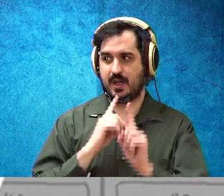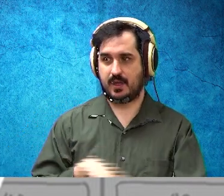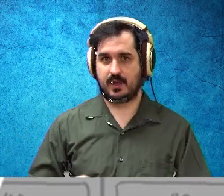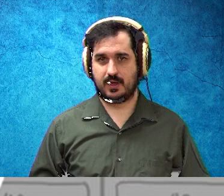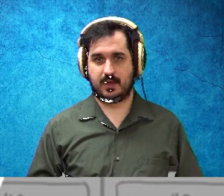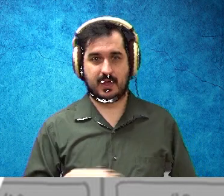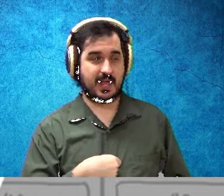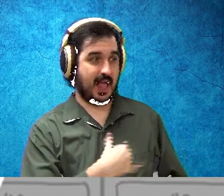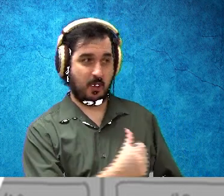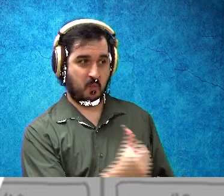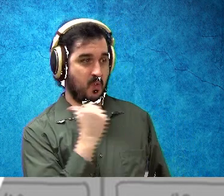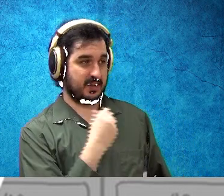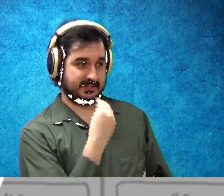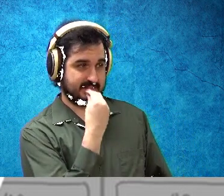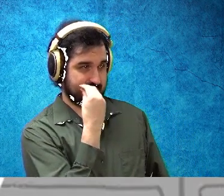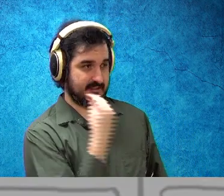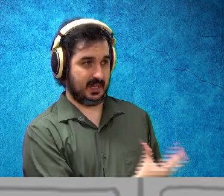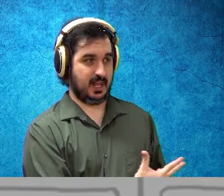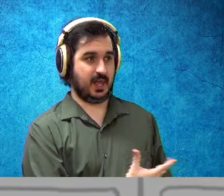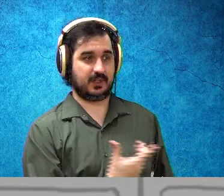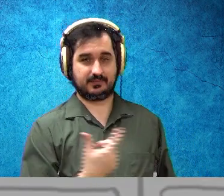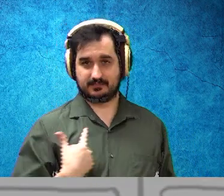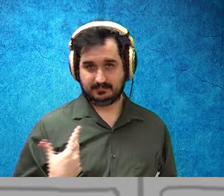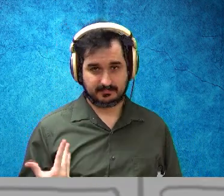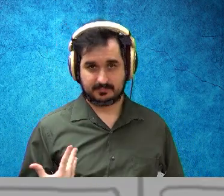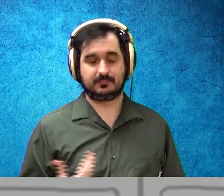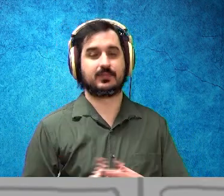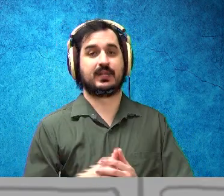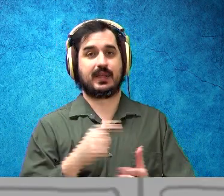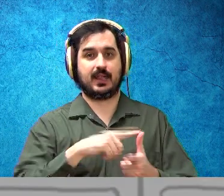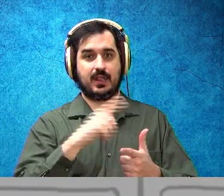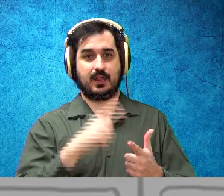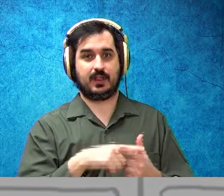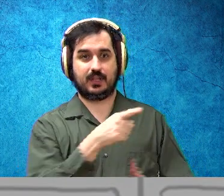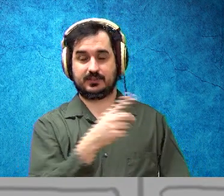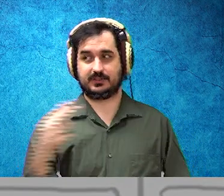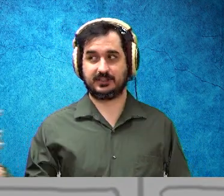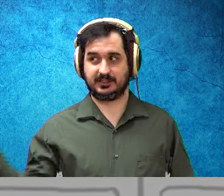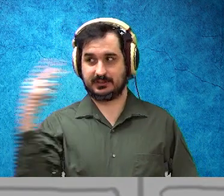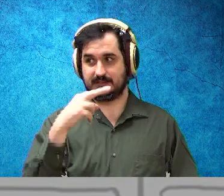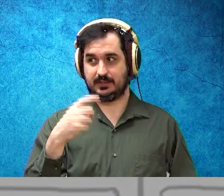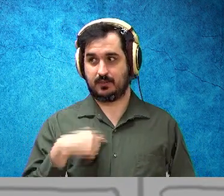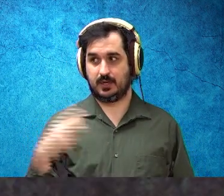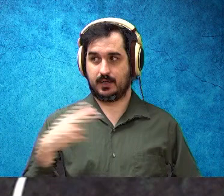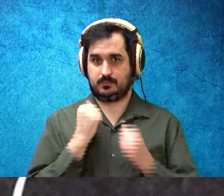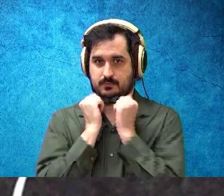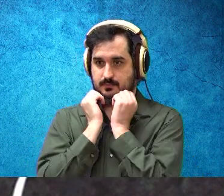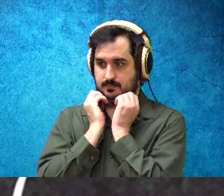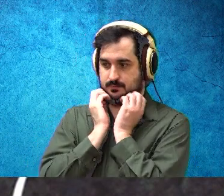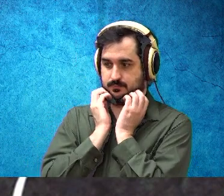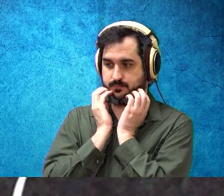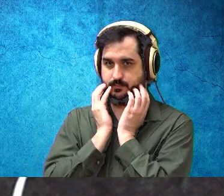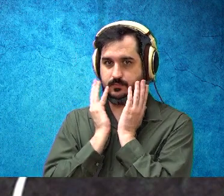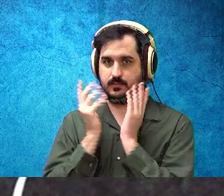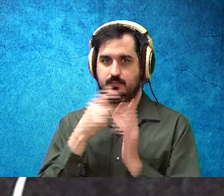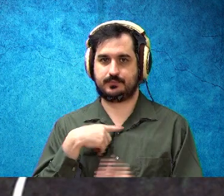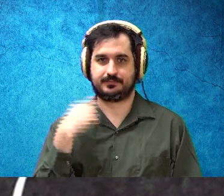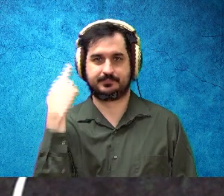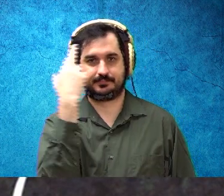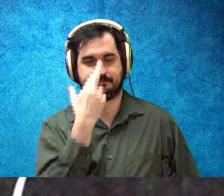won't tell. Jasmine, have trust. And then she sees you looking over and she starts to blush. So think it